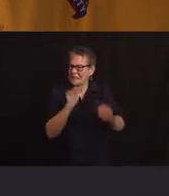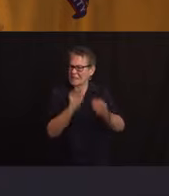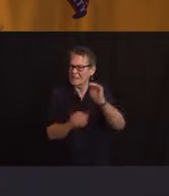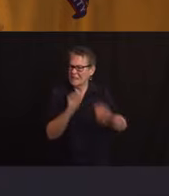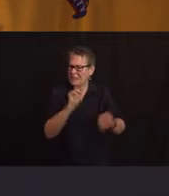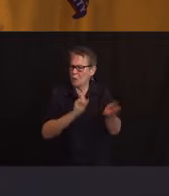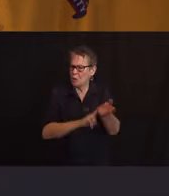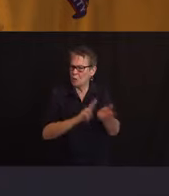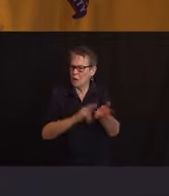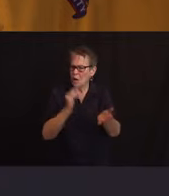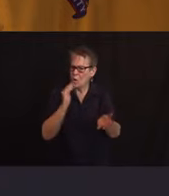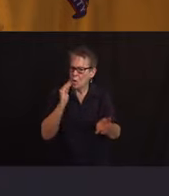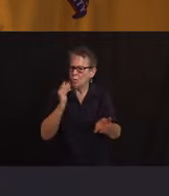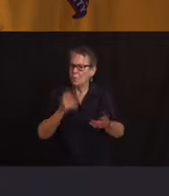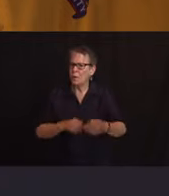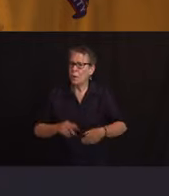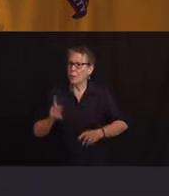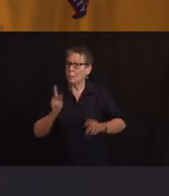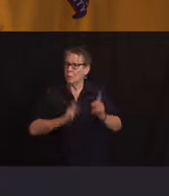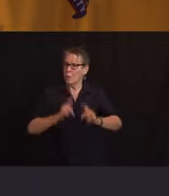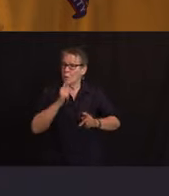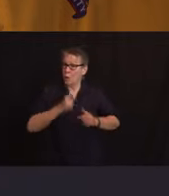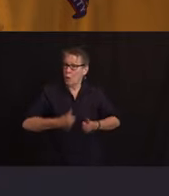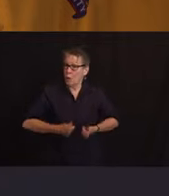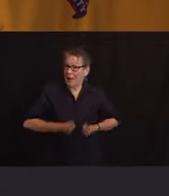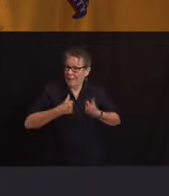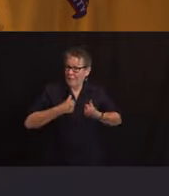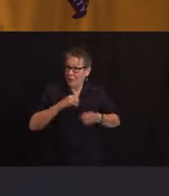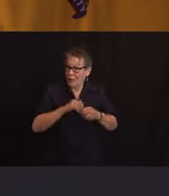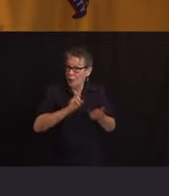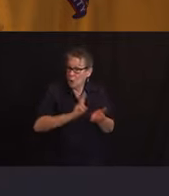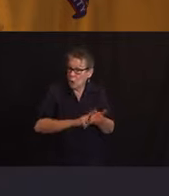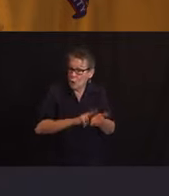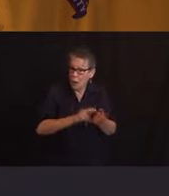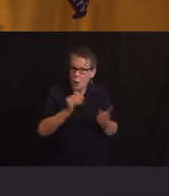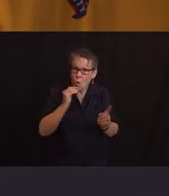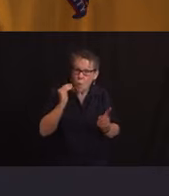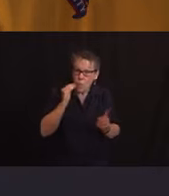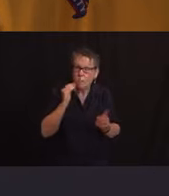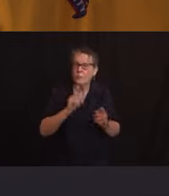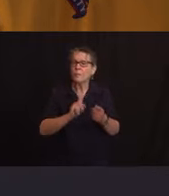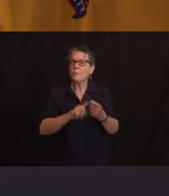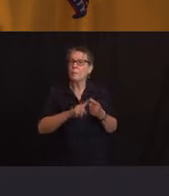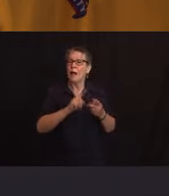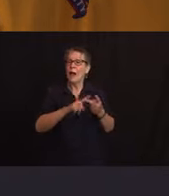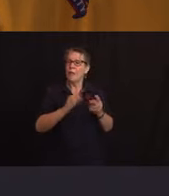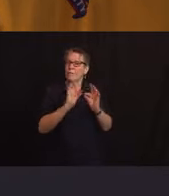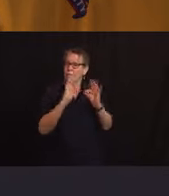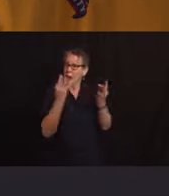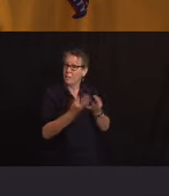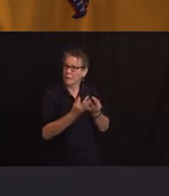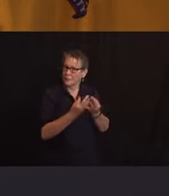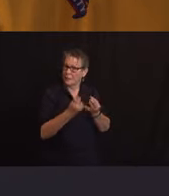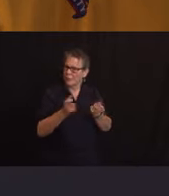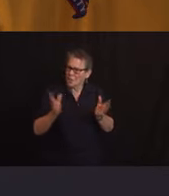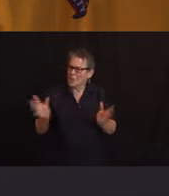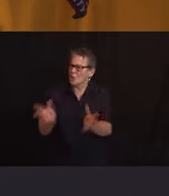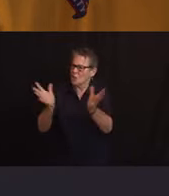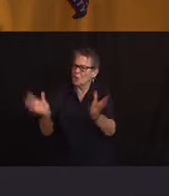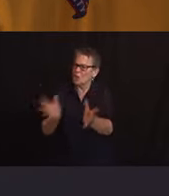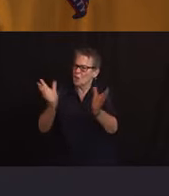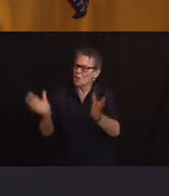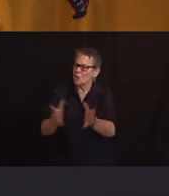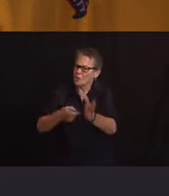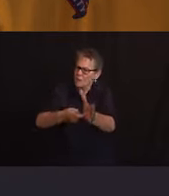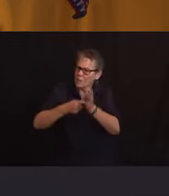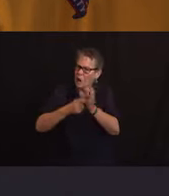been a gold star, extraordinary success. Staffing is continuing to lag. It's gotten better, but it's not anywhere